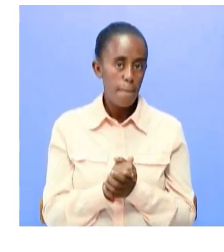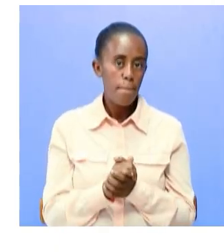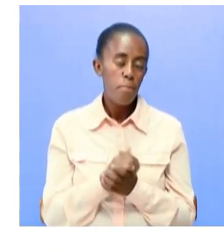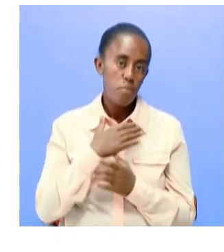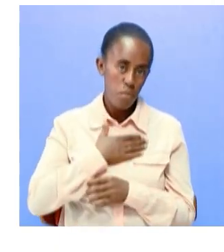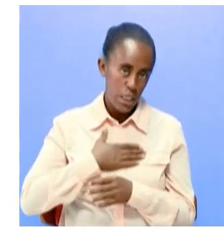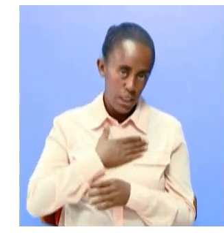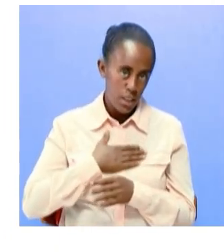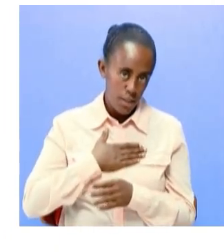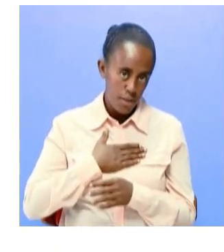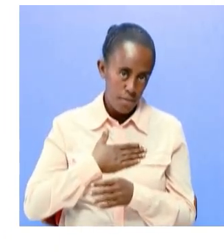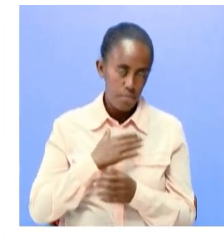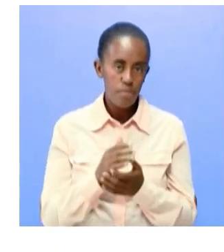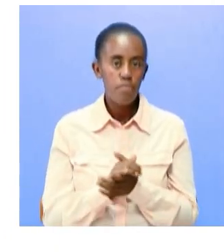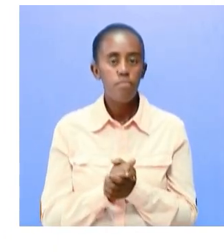Please,